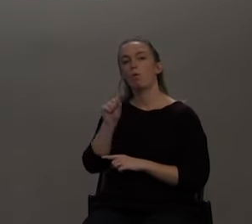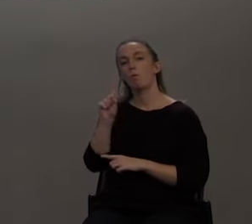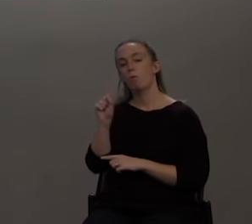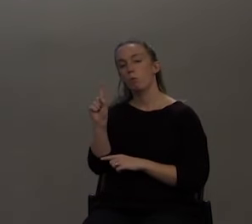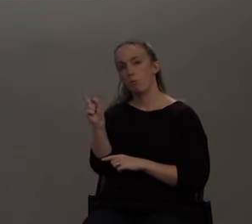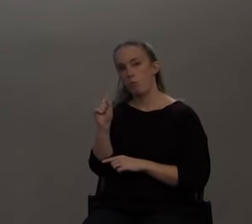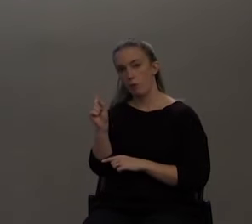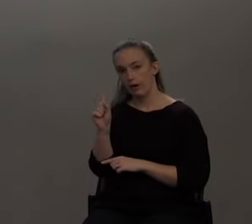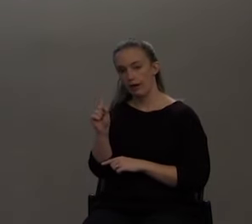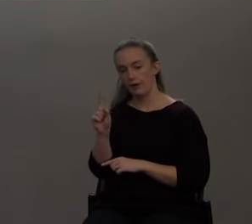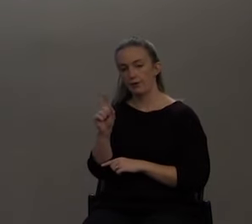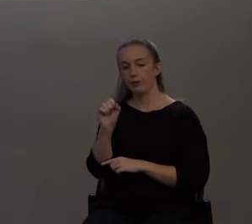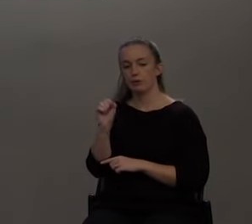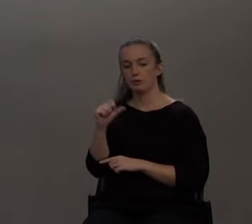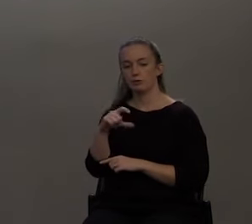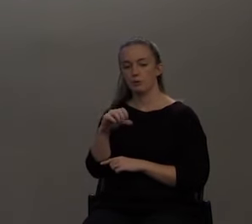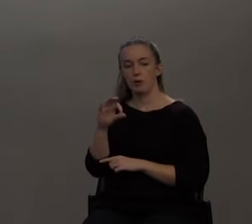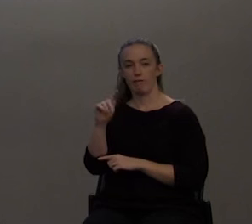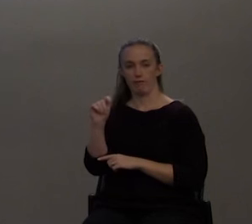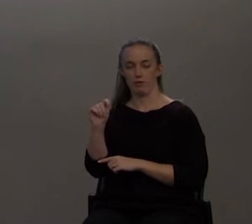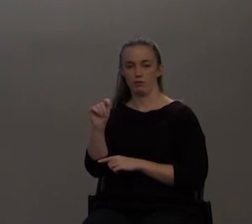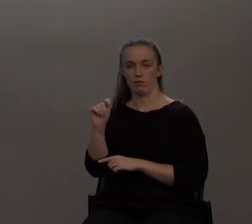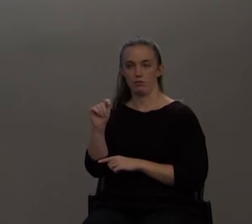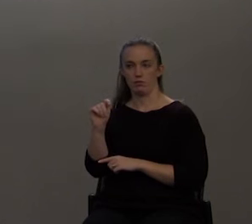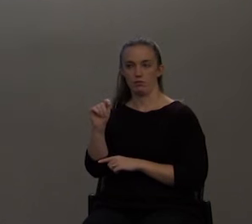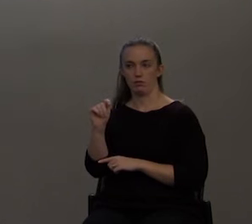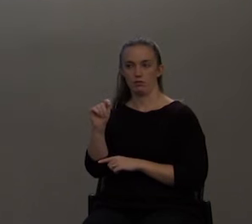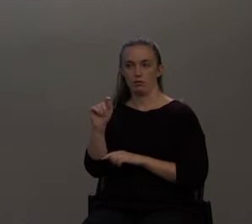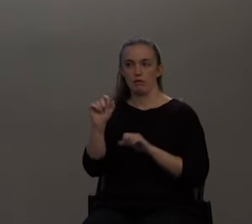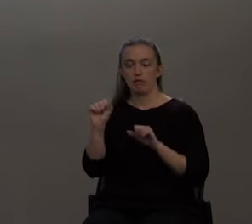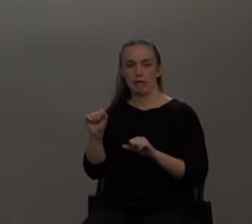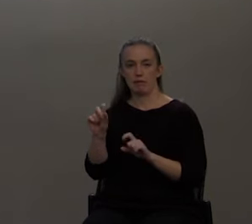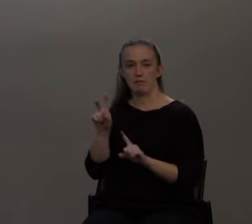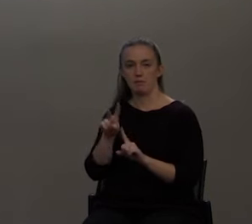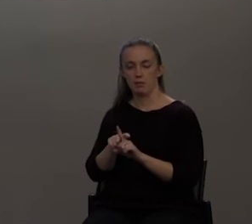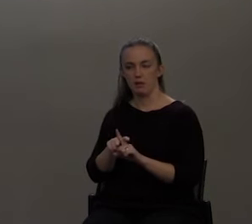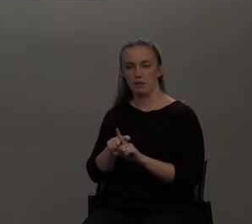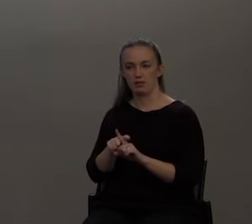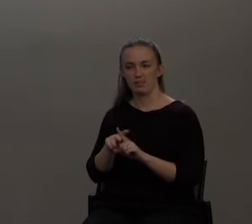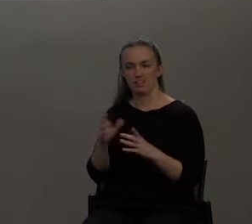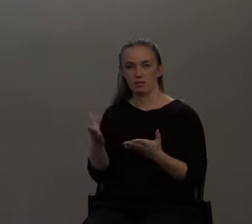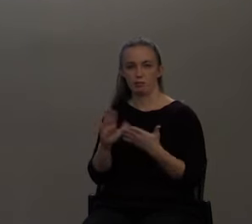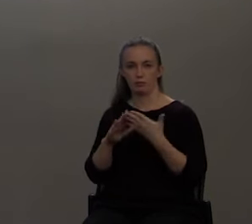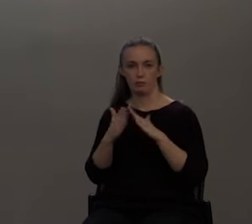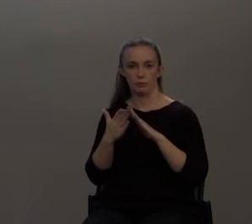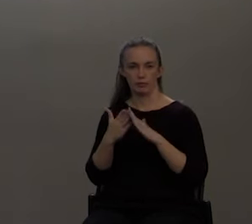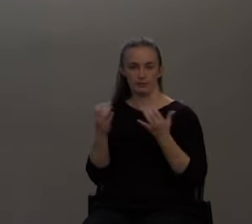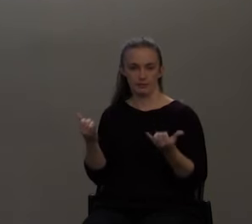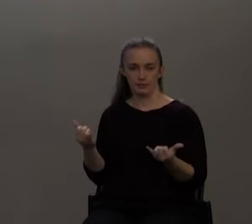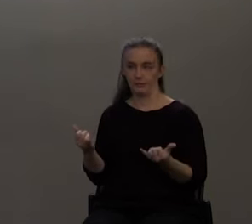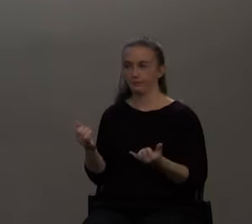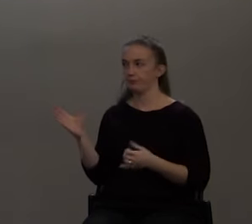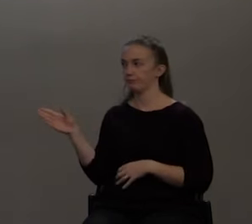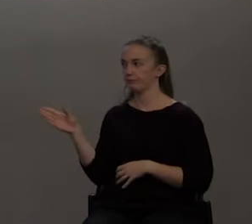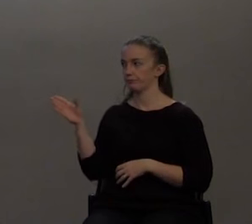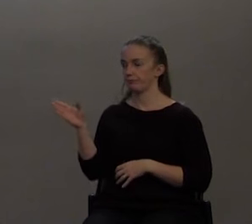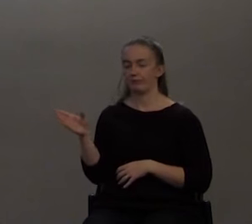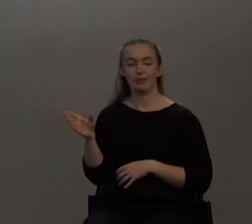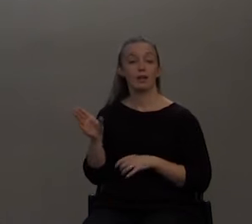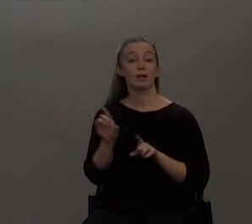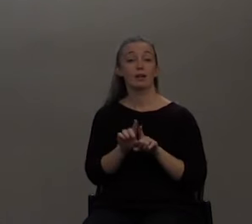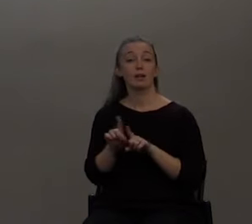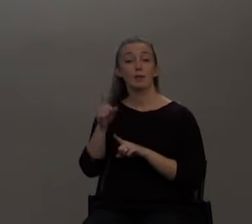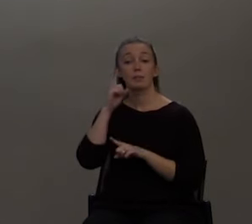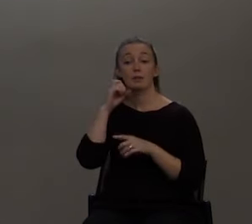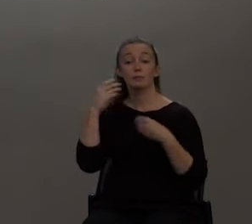the supportable square footage can be applied within the community today. And to put it in other words, just because the